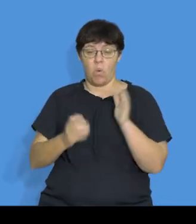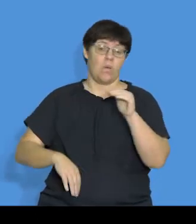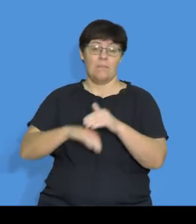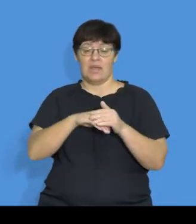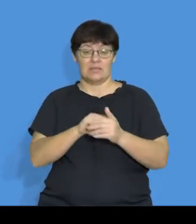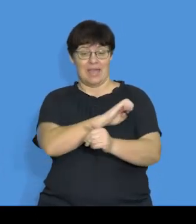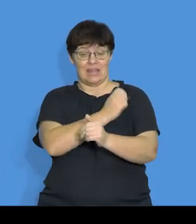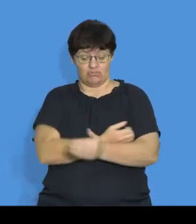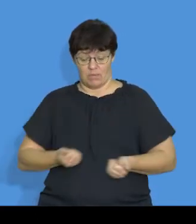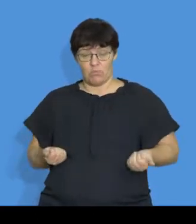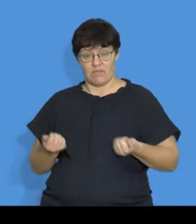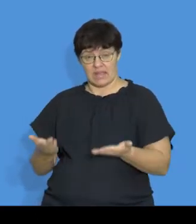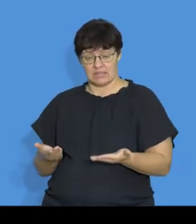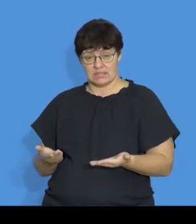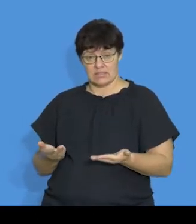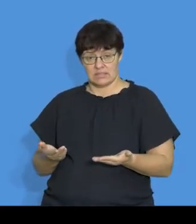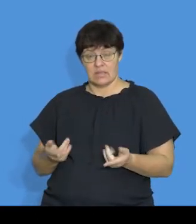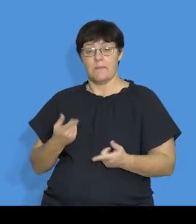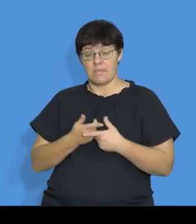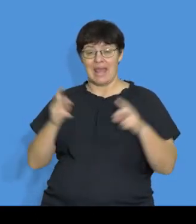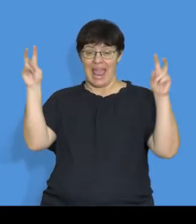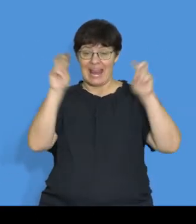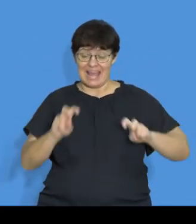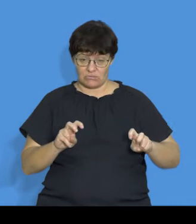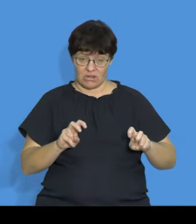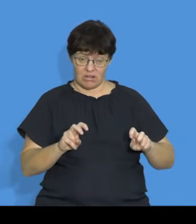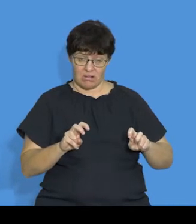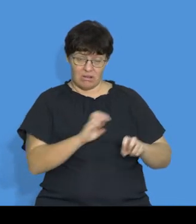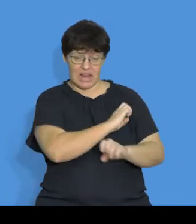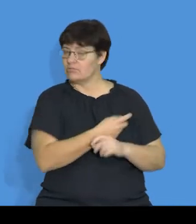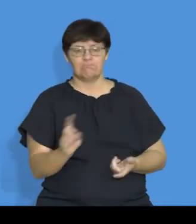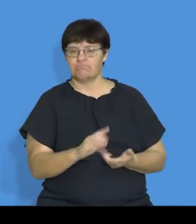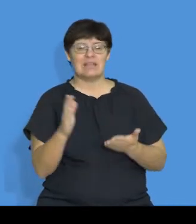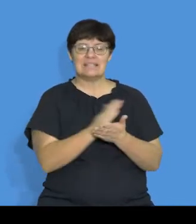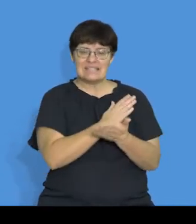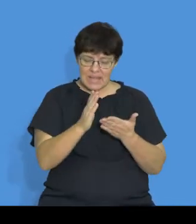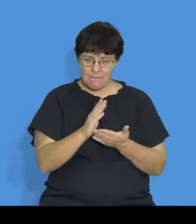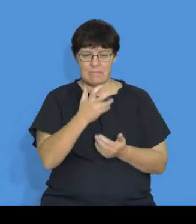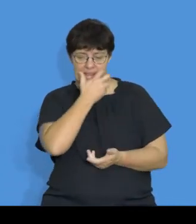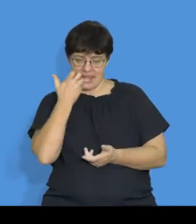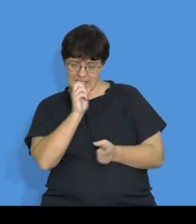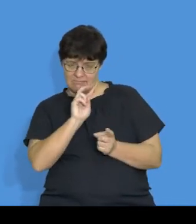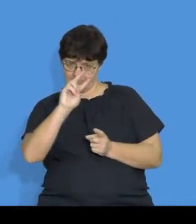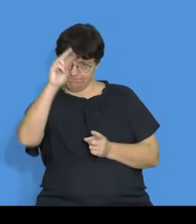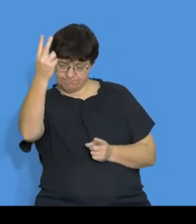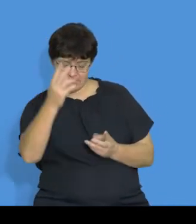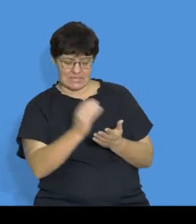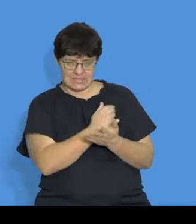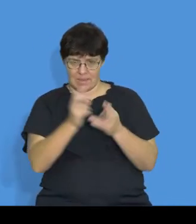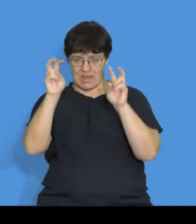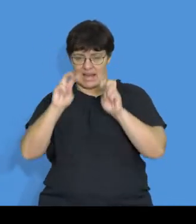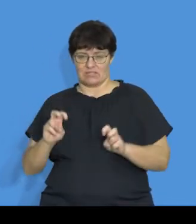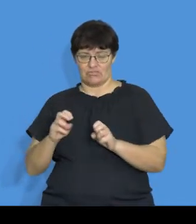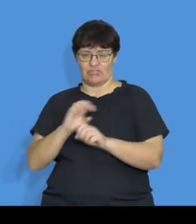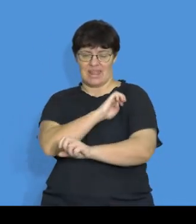can provide is turned into electrical energy, but some of it is converted to heat energy, right? So a relatively